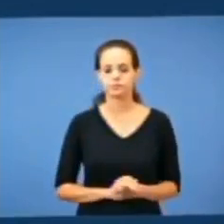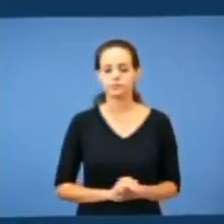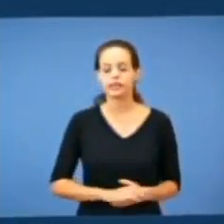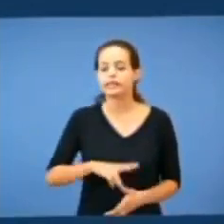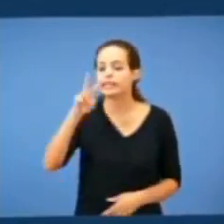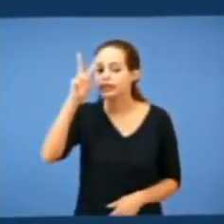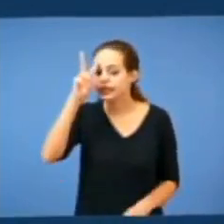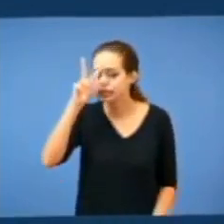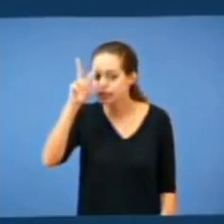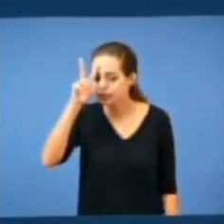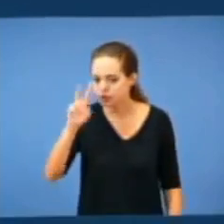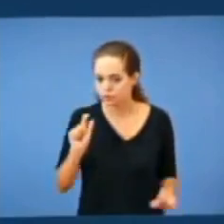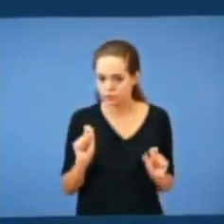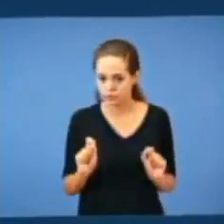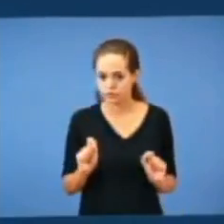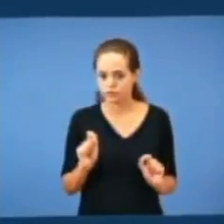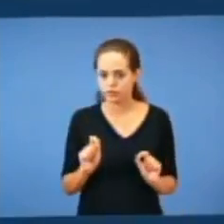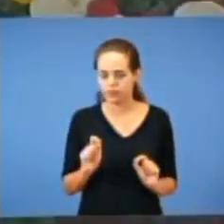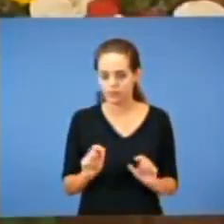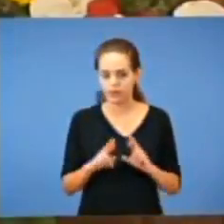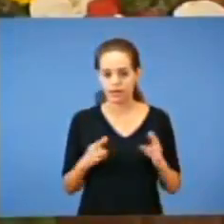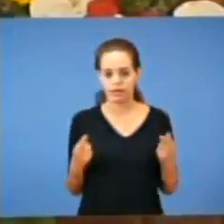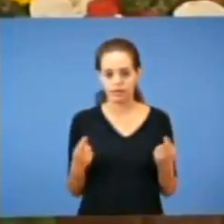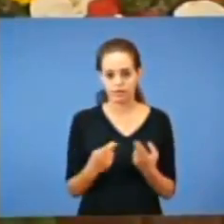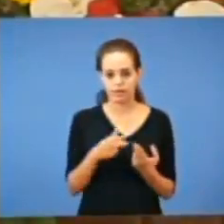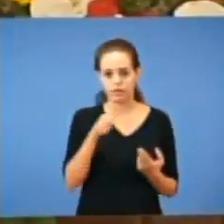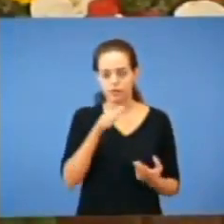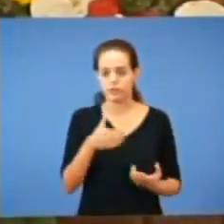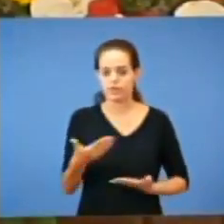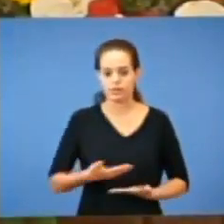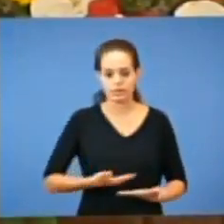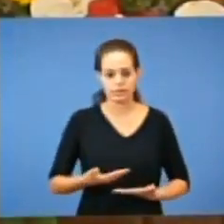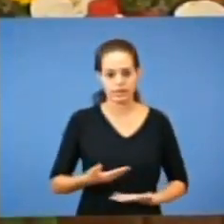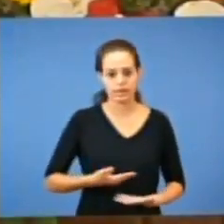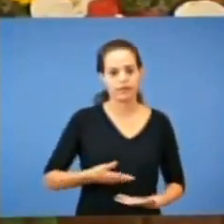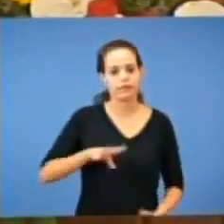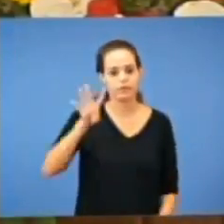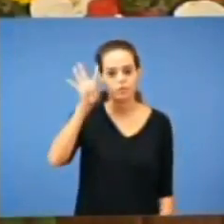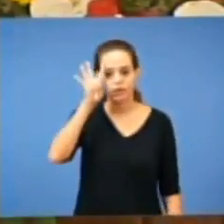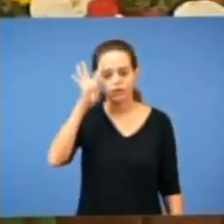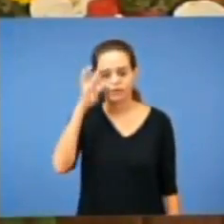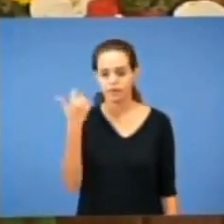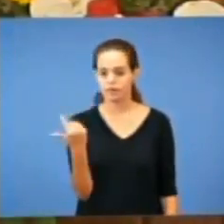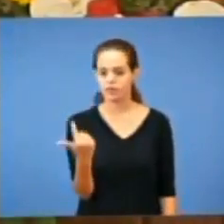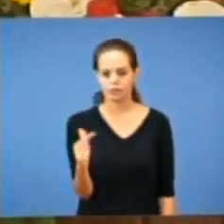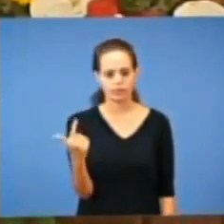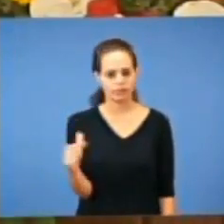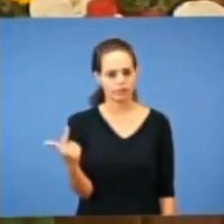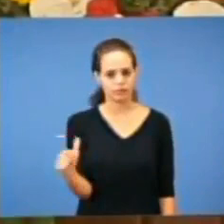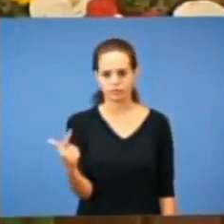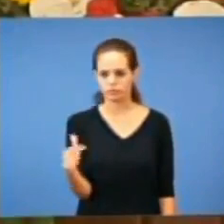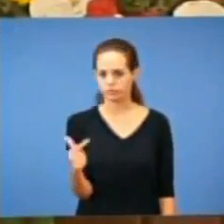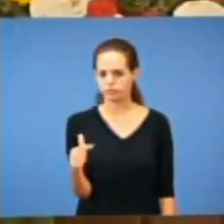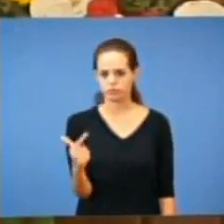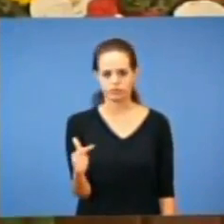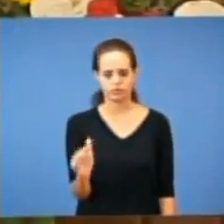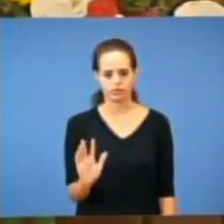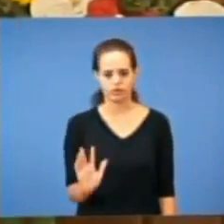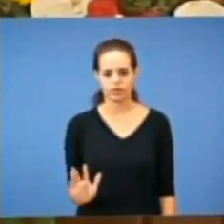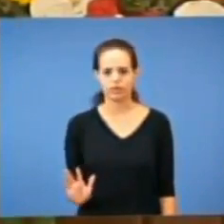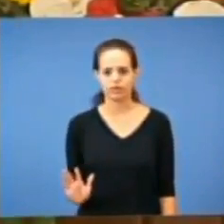have meeting of the women this Wednesday, this coming Wednesday. We are not going to have